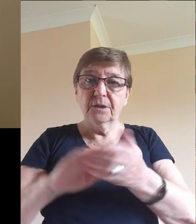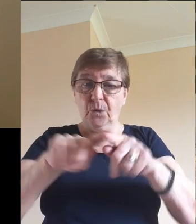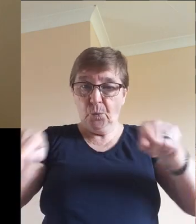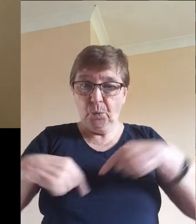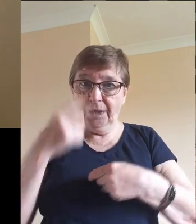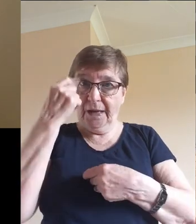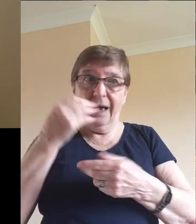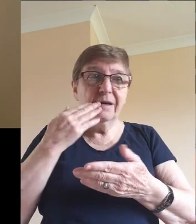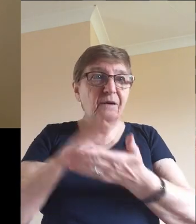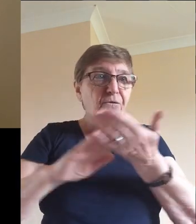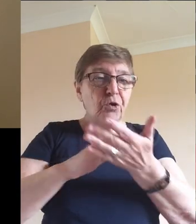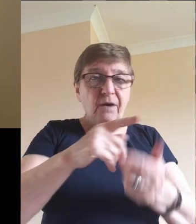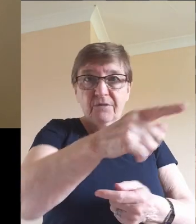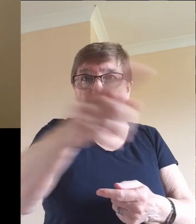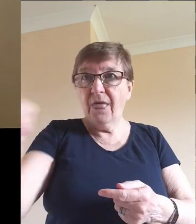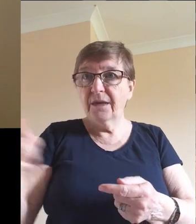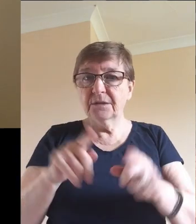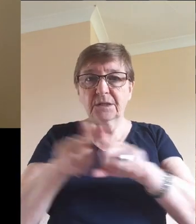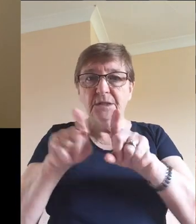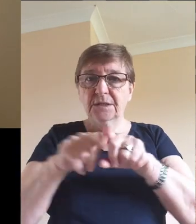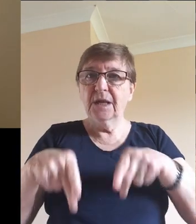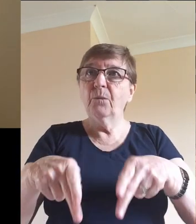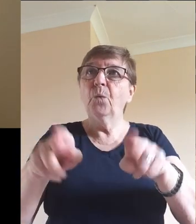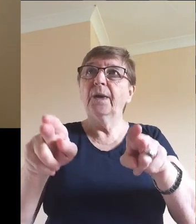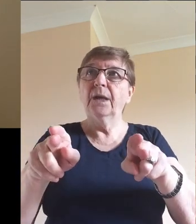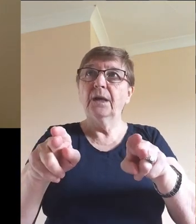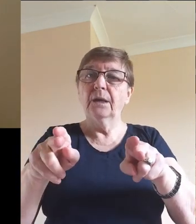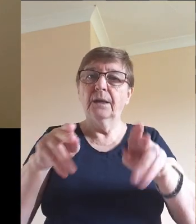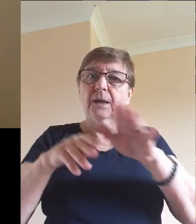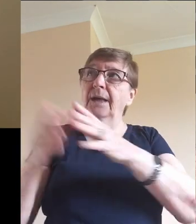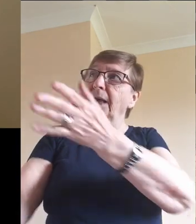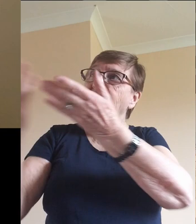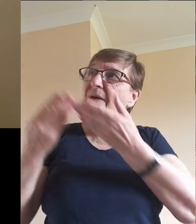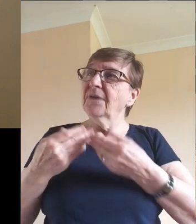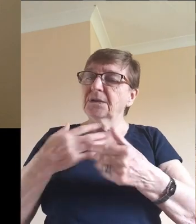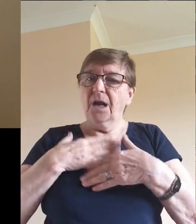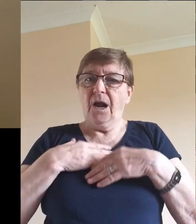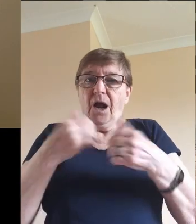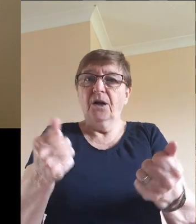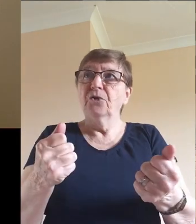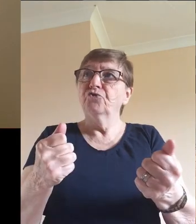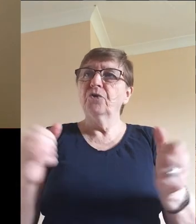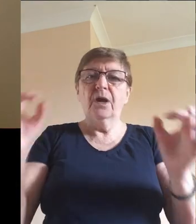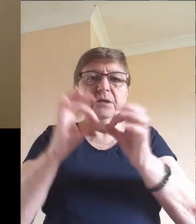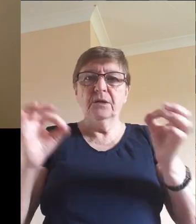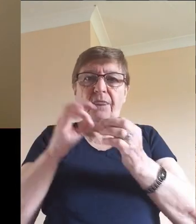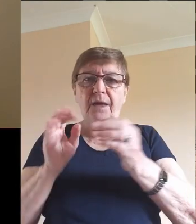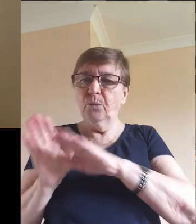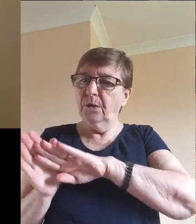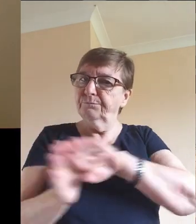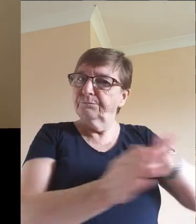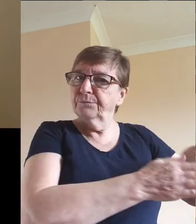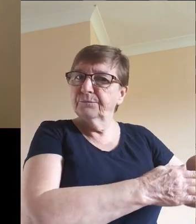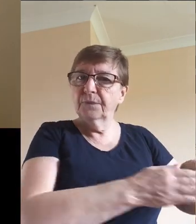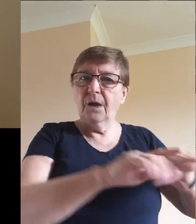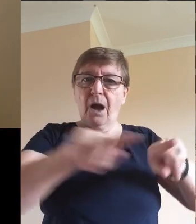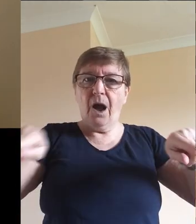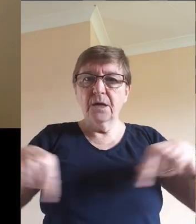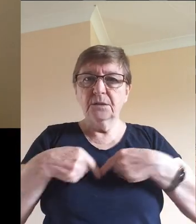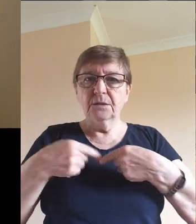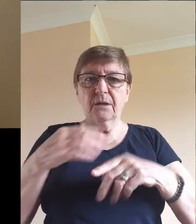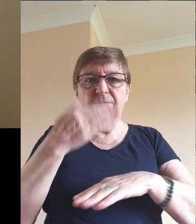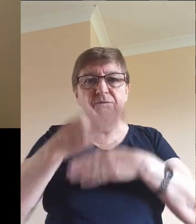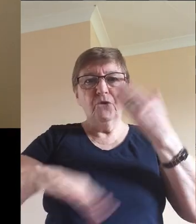In his courage, so that nothing will ever deflect us from the way we ought to go. And in his